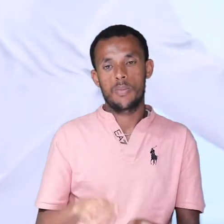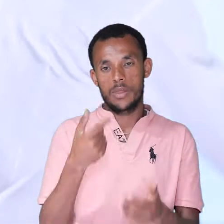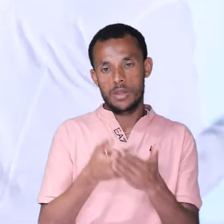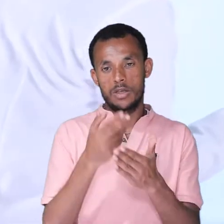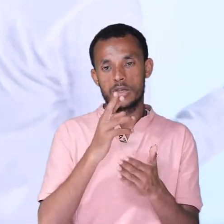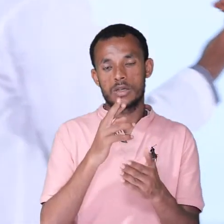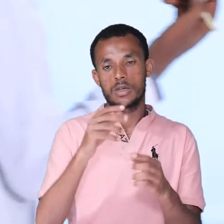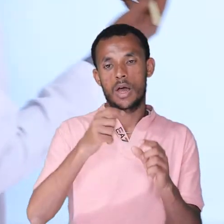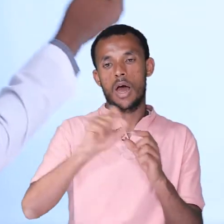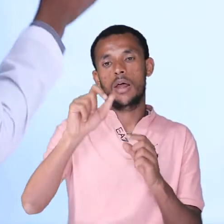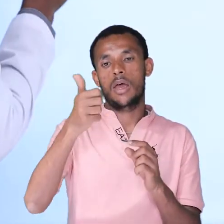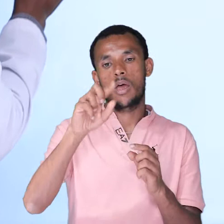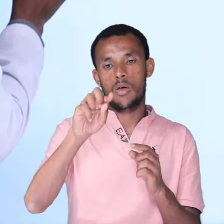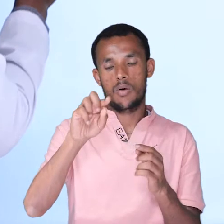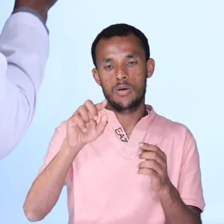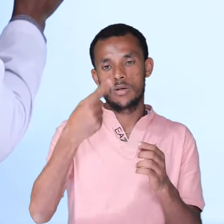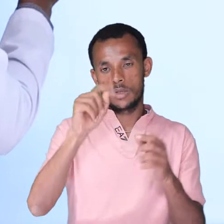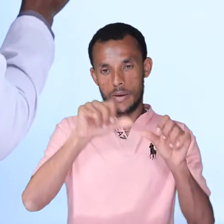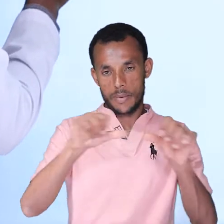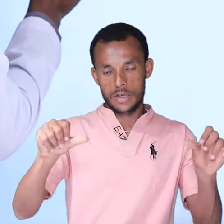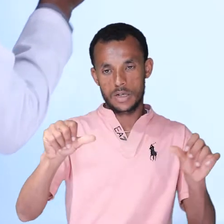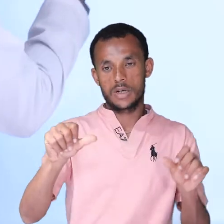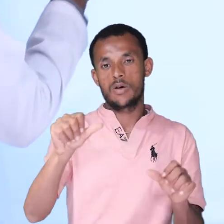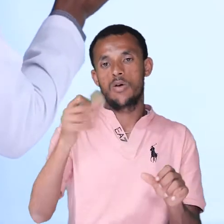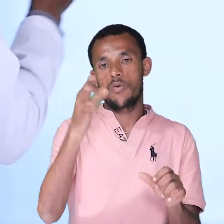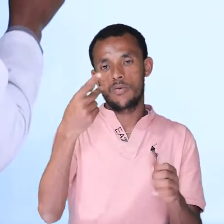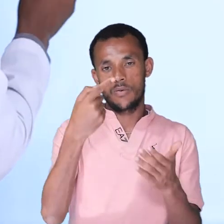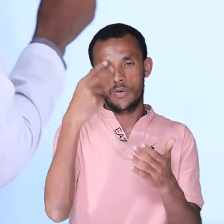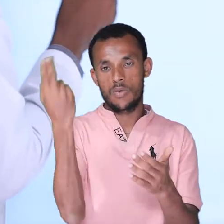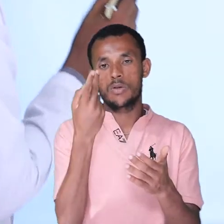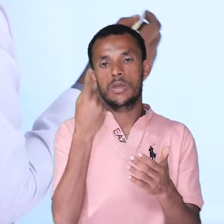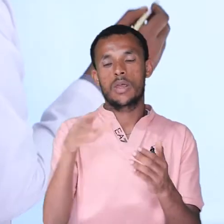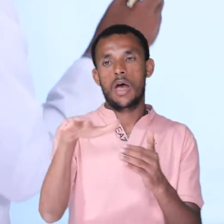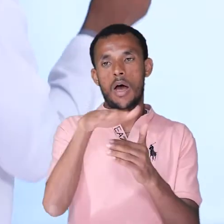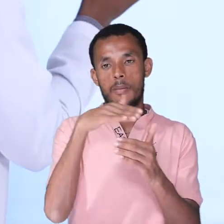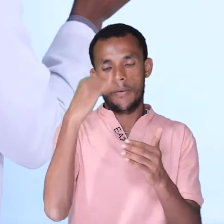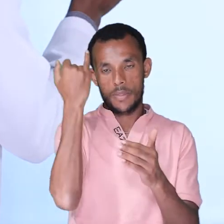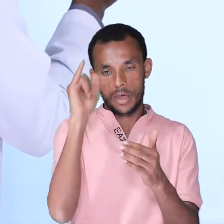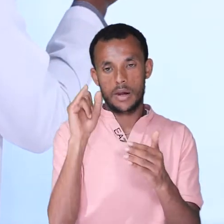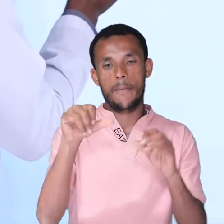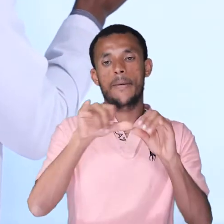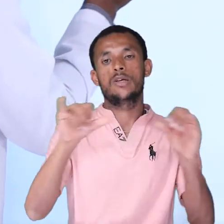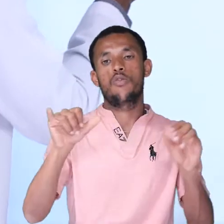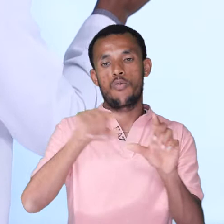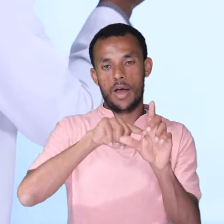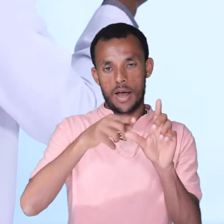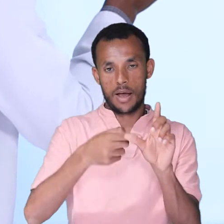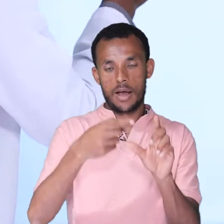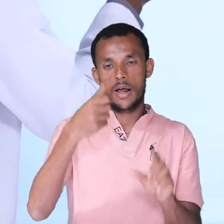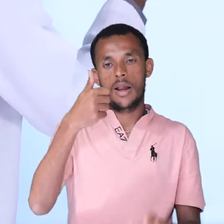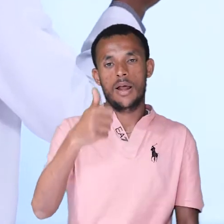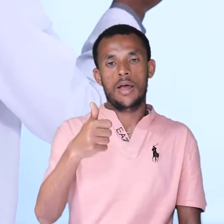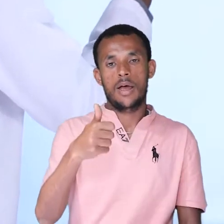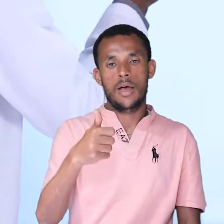arc AQ. The measure of, using the above theorem, measures of angle